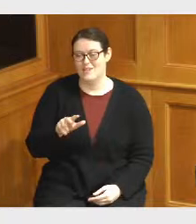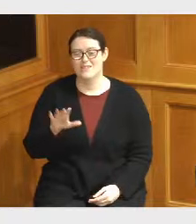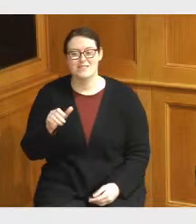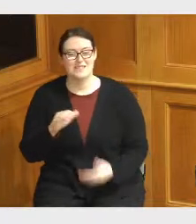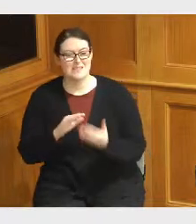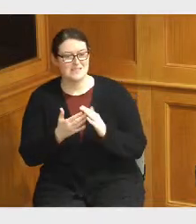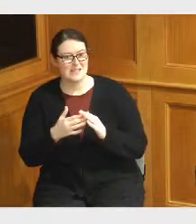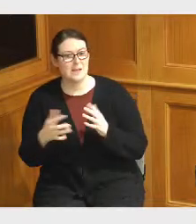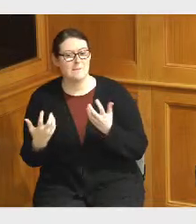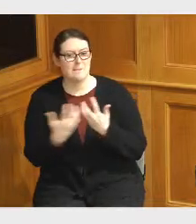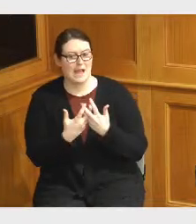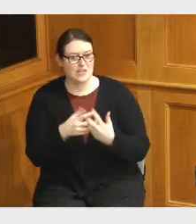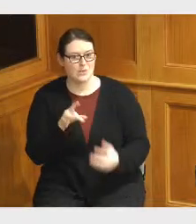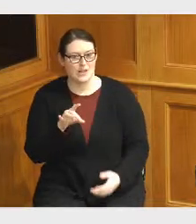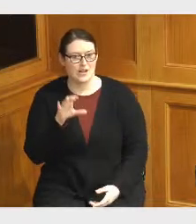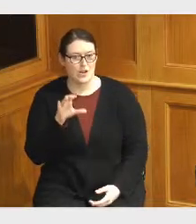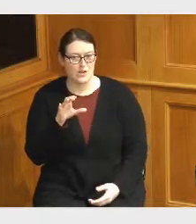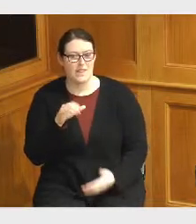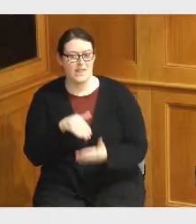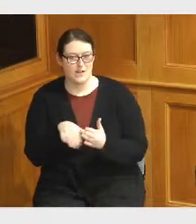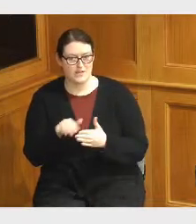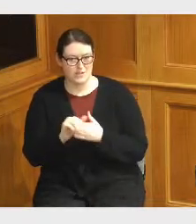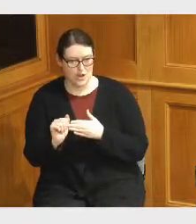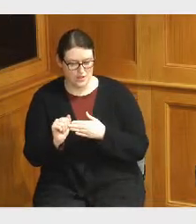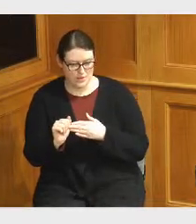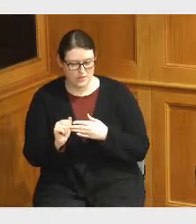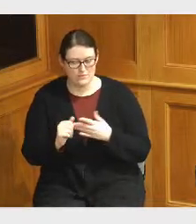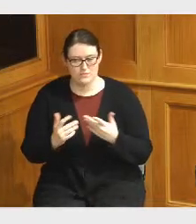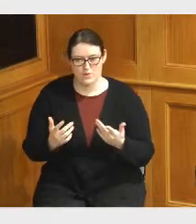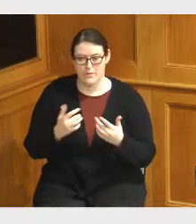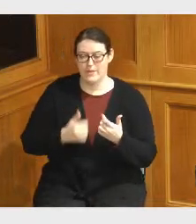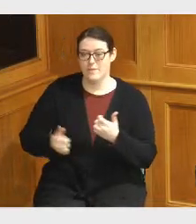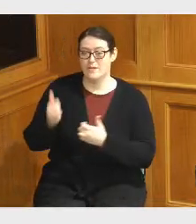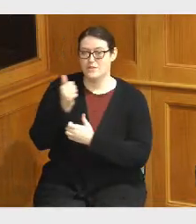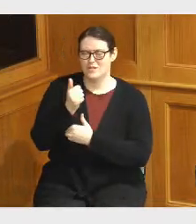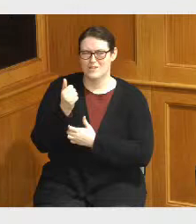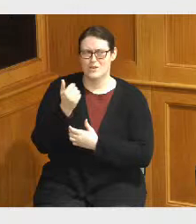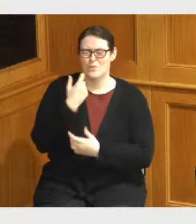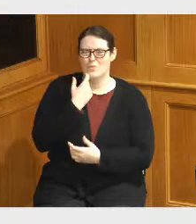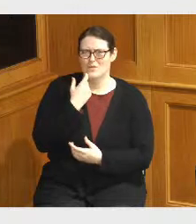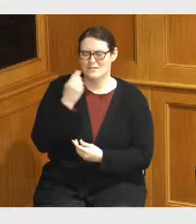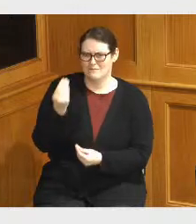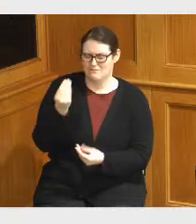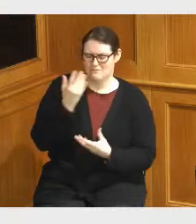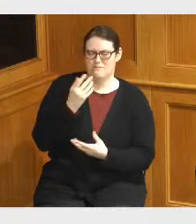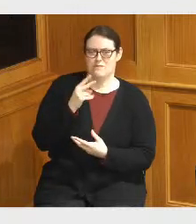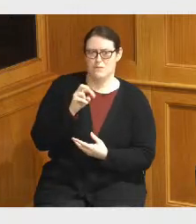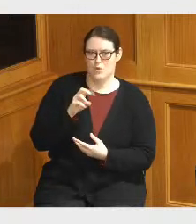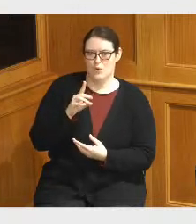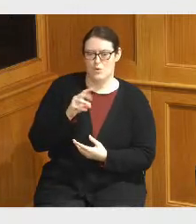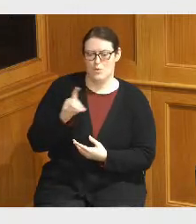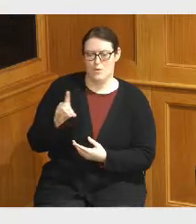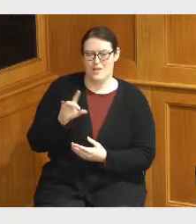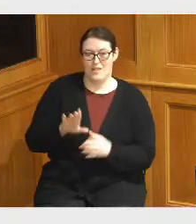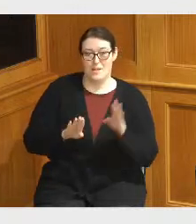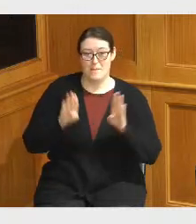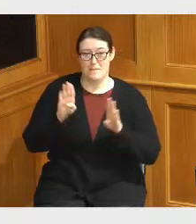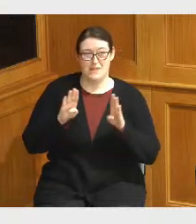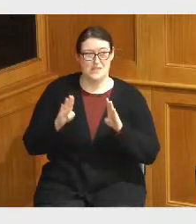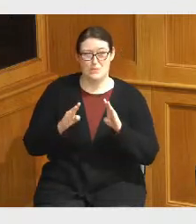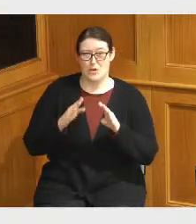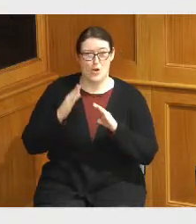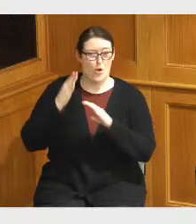with $800,000. The administration was recently notified by the city of Norwood that the bids came in higher